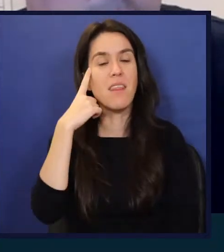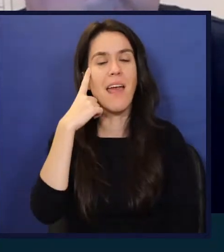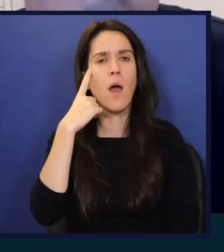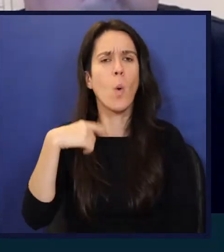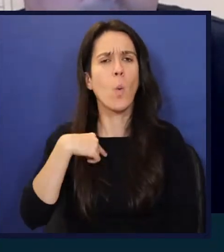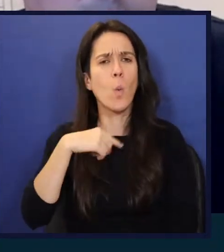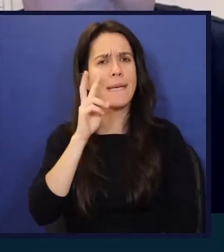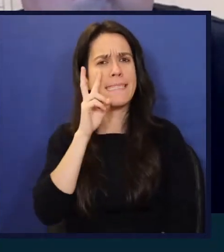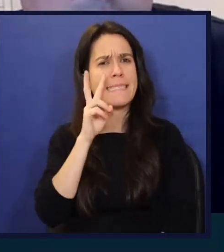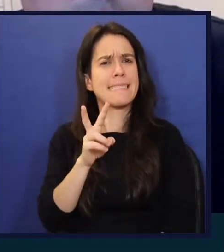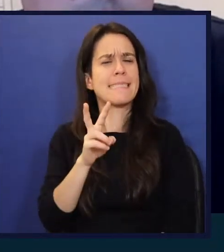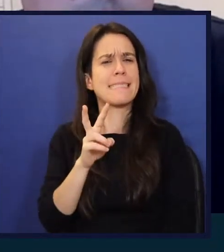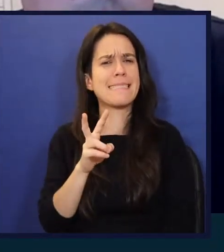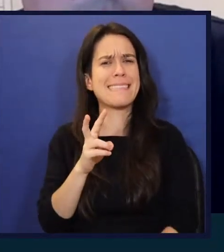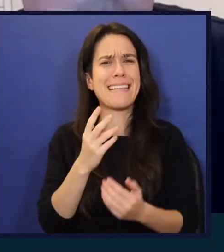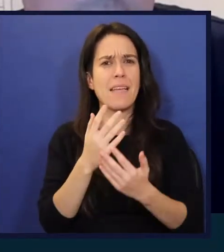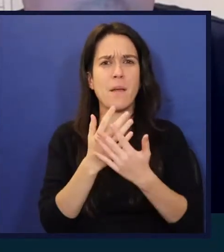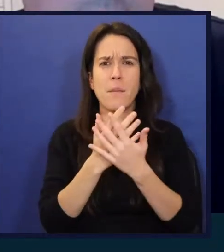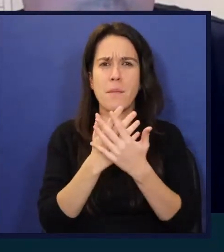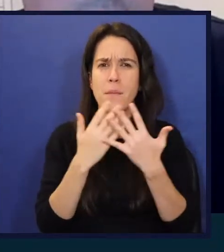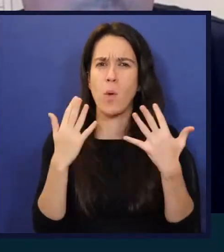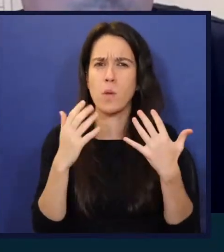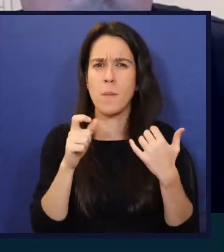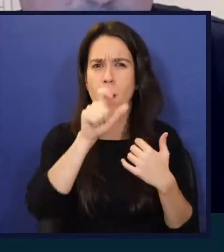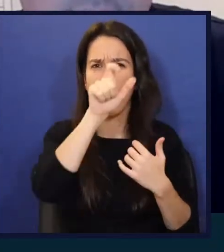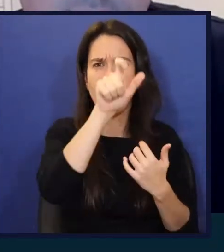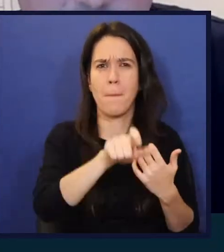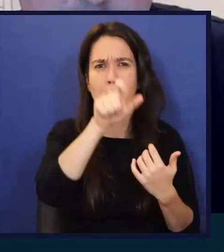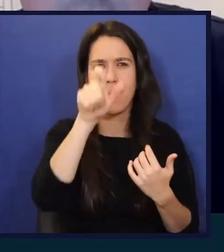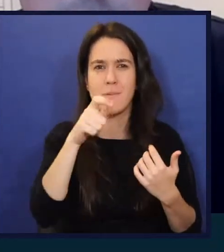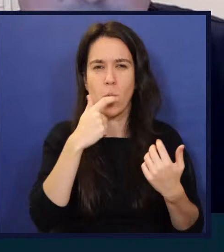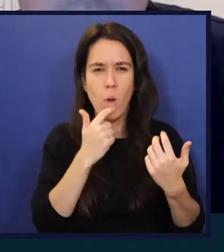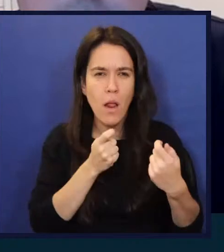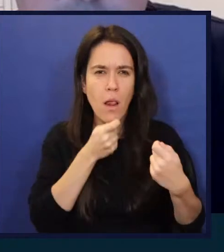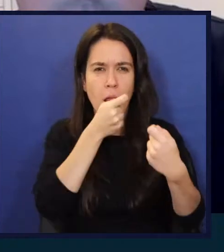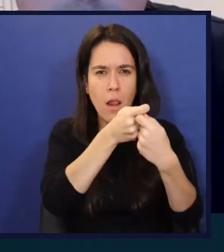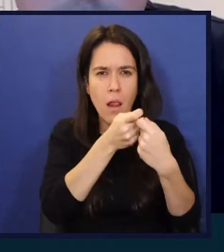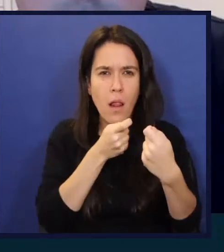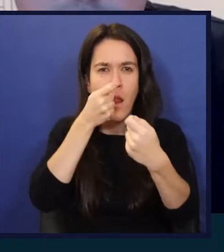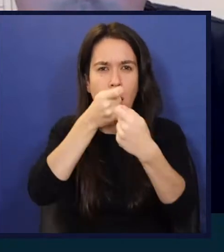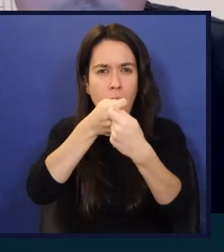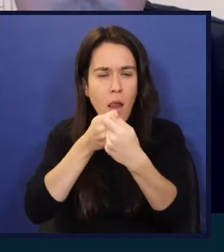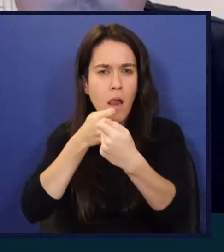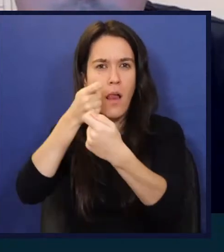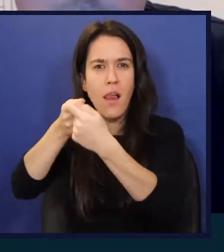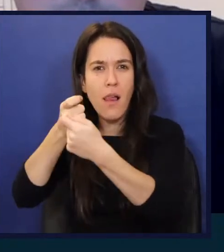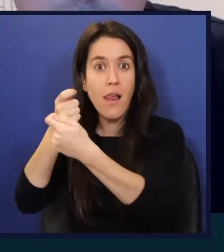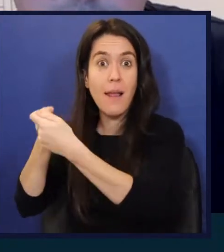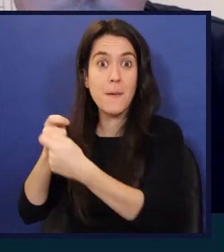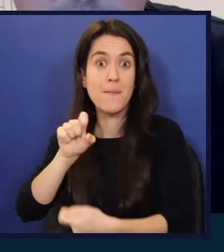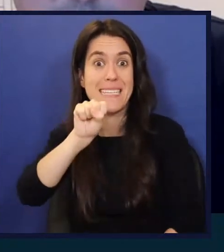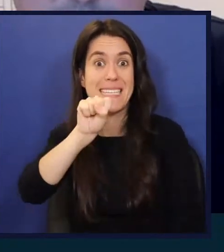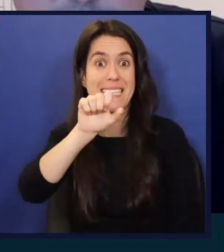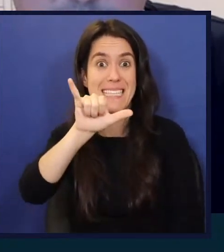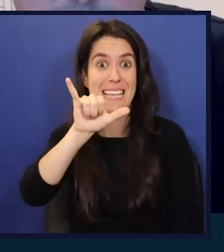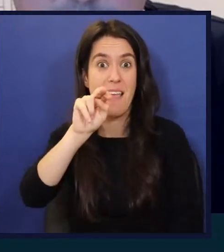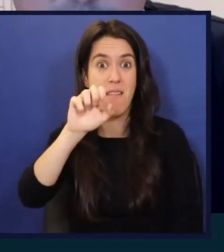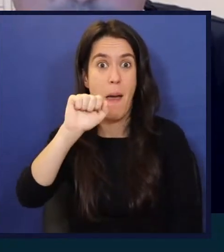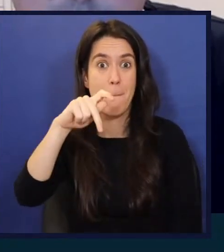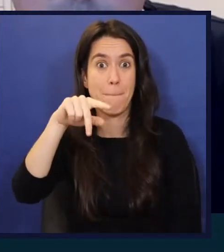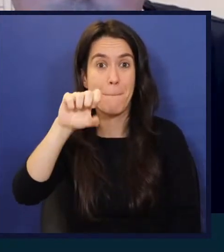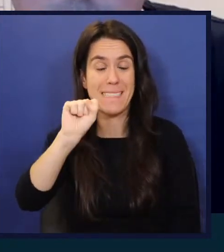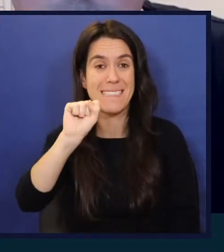at, there are multiple personas we are trying to solve for, right? Like with Synapse, the vision that we had